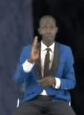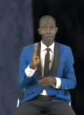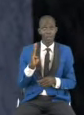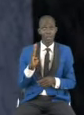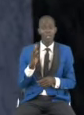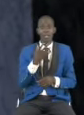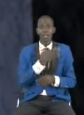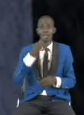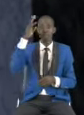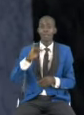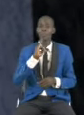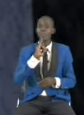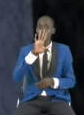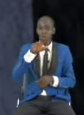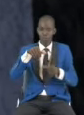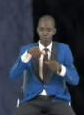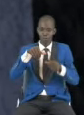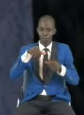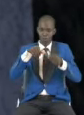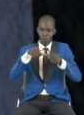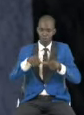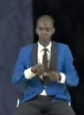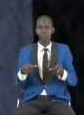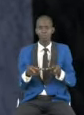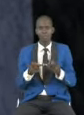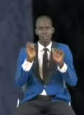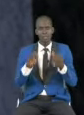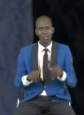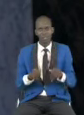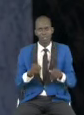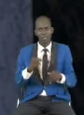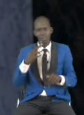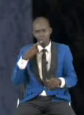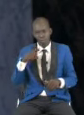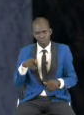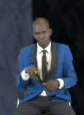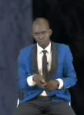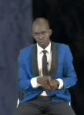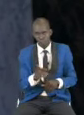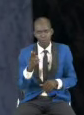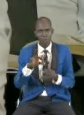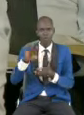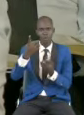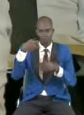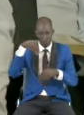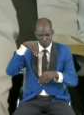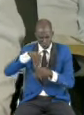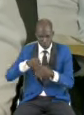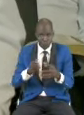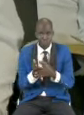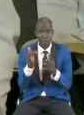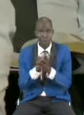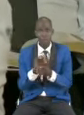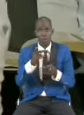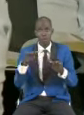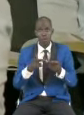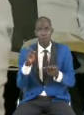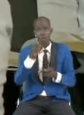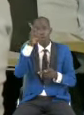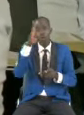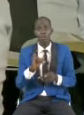habitation, can the serpent spirit crawl in where God is? Can